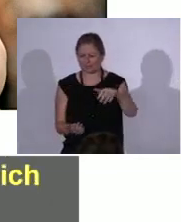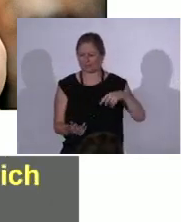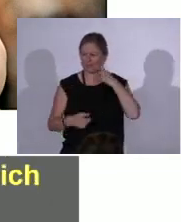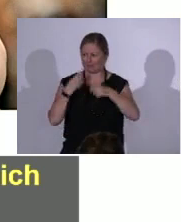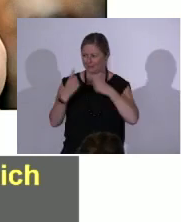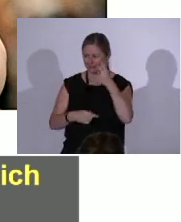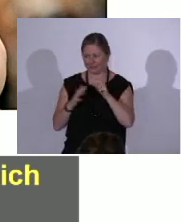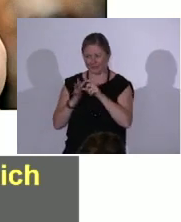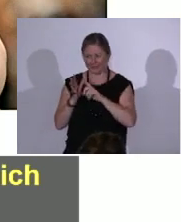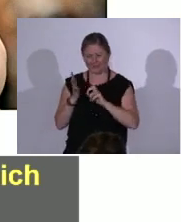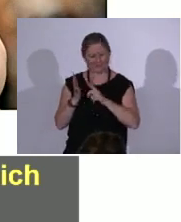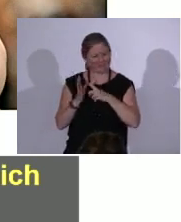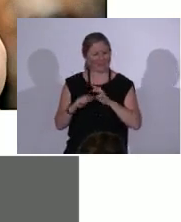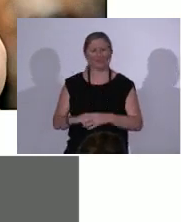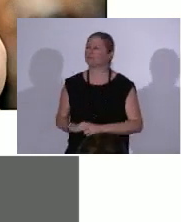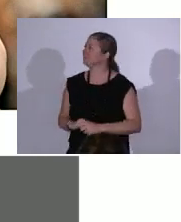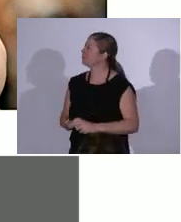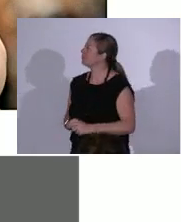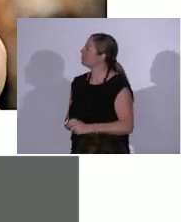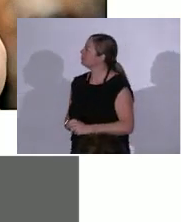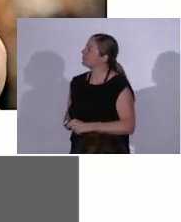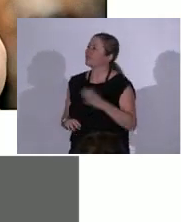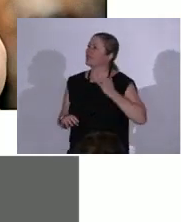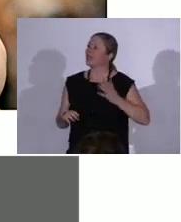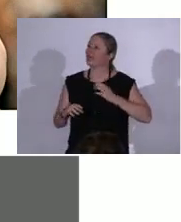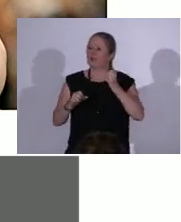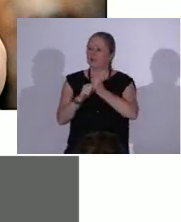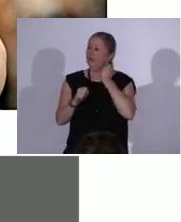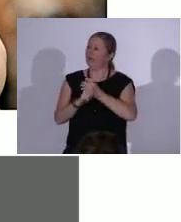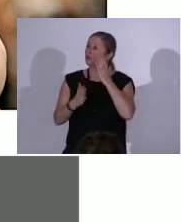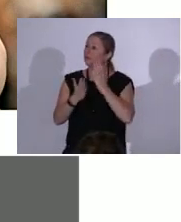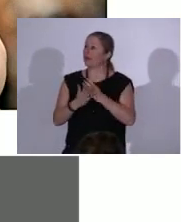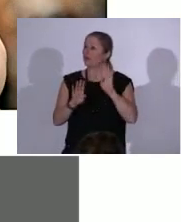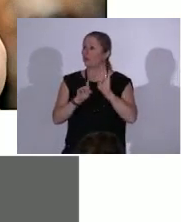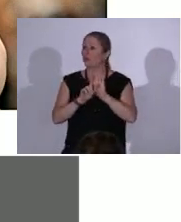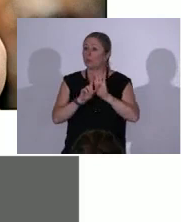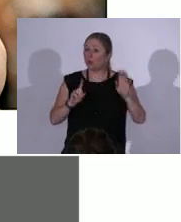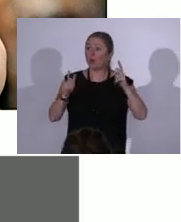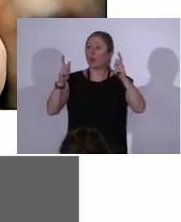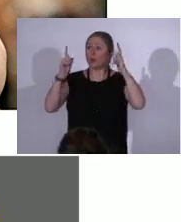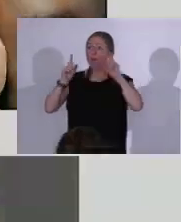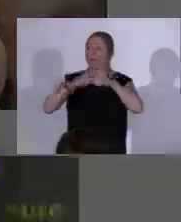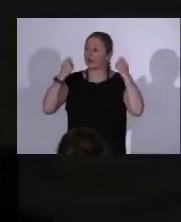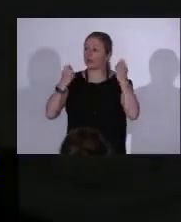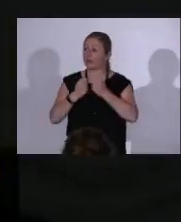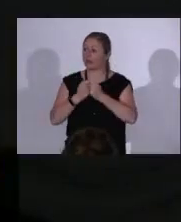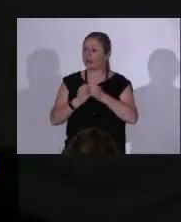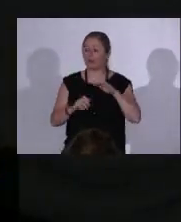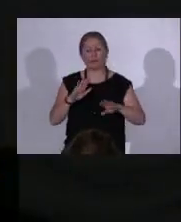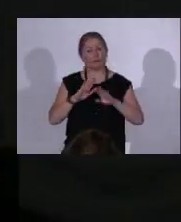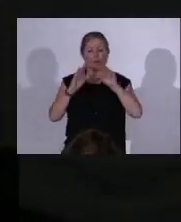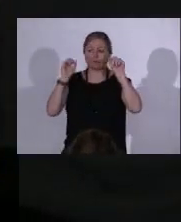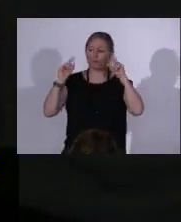of organisational competency, as I mentioned, we'll need to make sure that our board and our management team are fully aware of